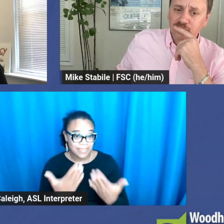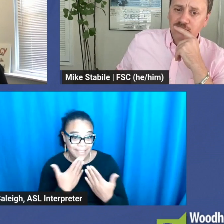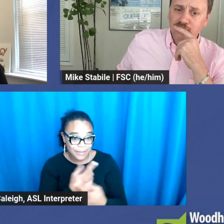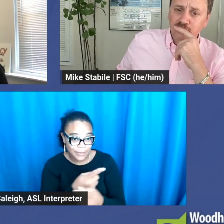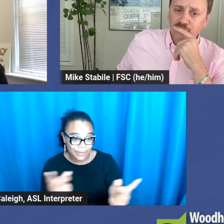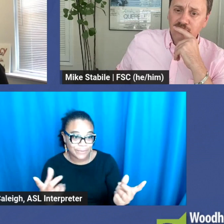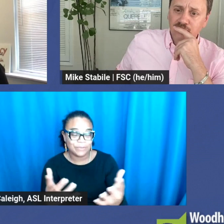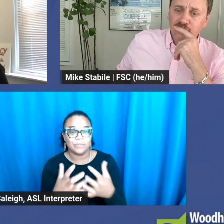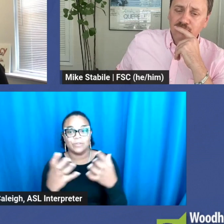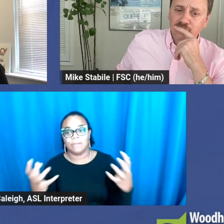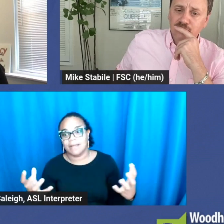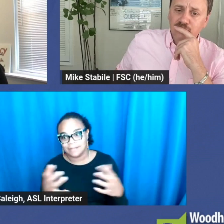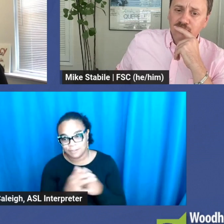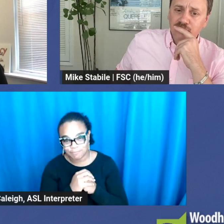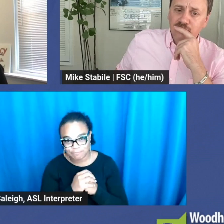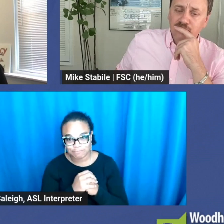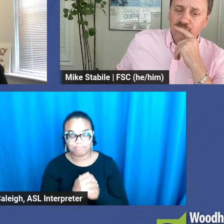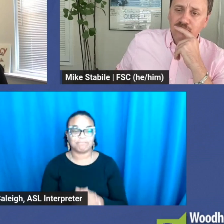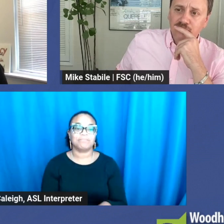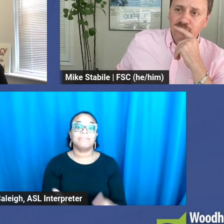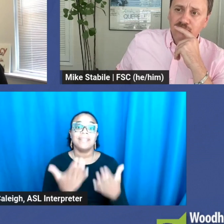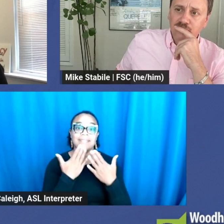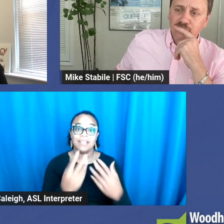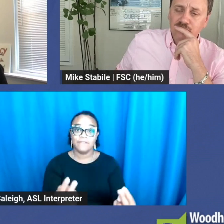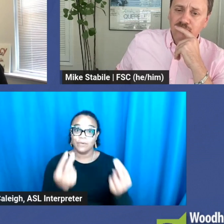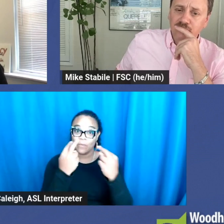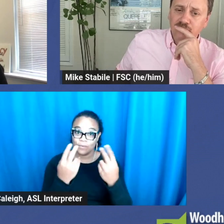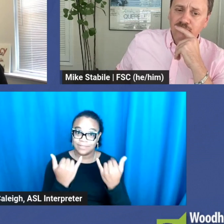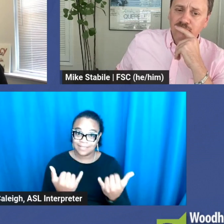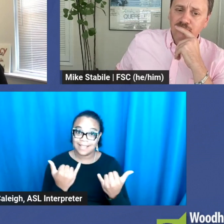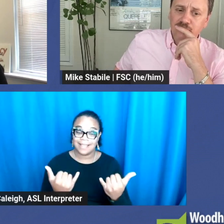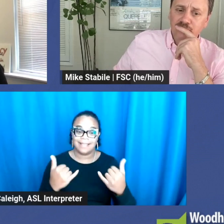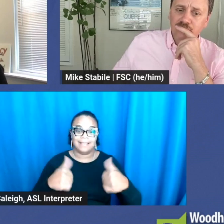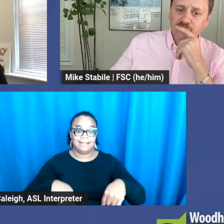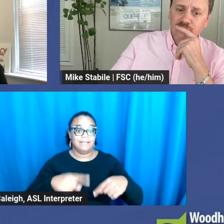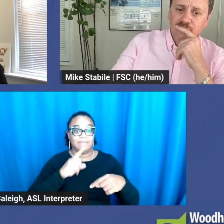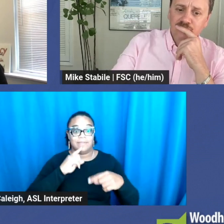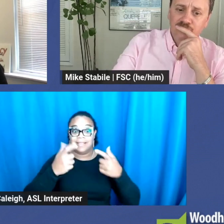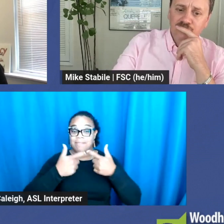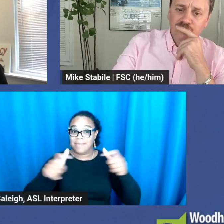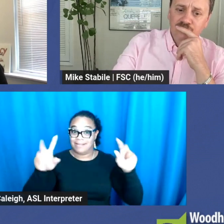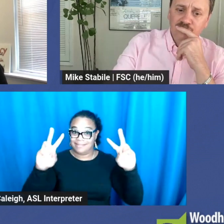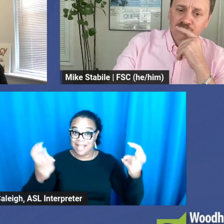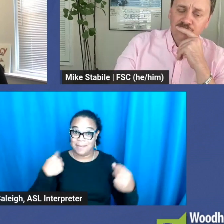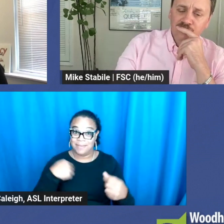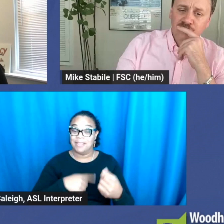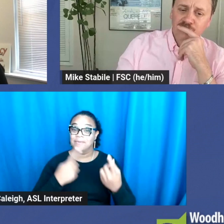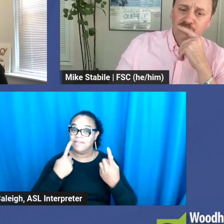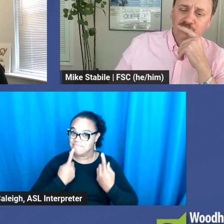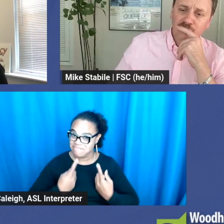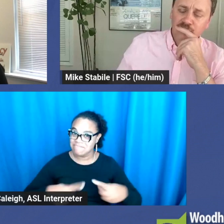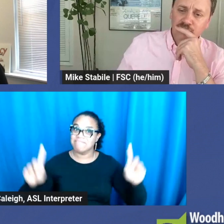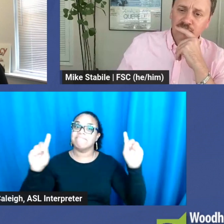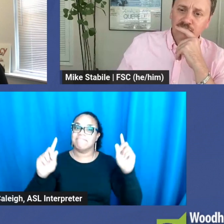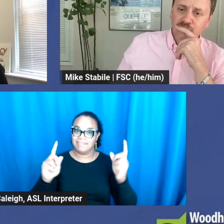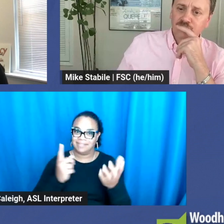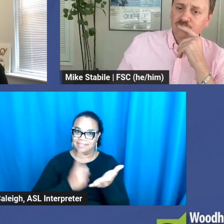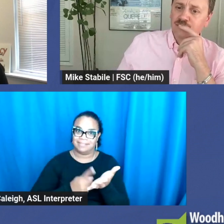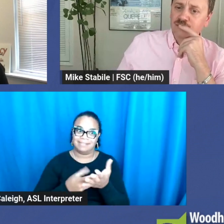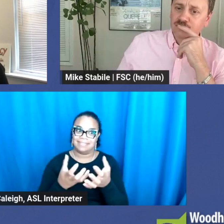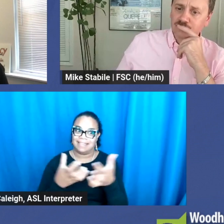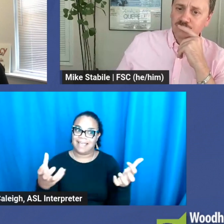for joining me today. This was a huge topic, and I think we managed to cover a lot in a short amount of